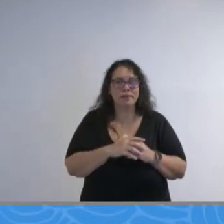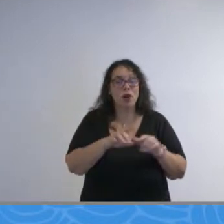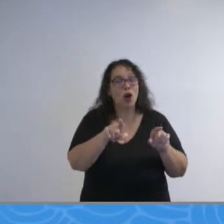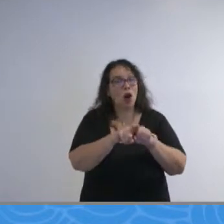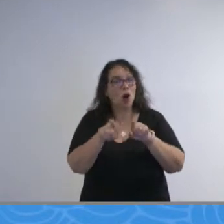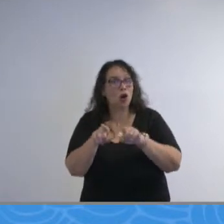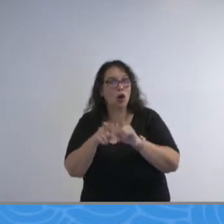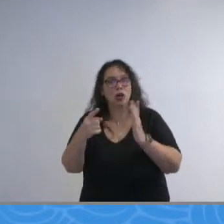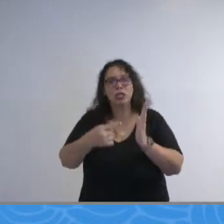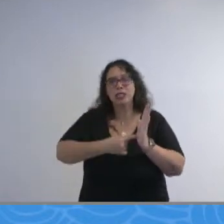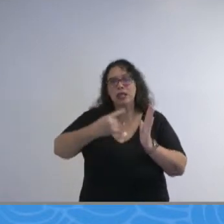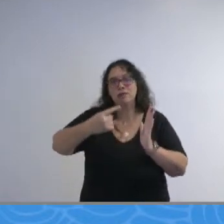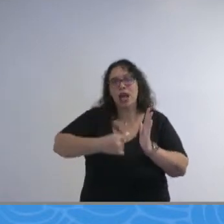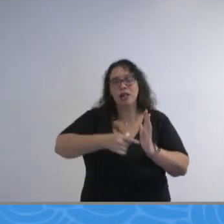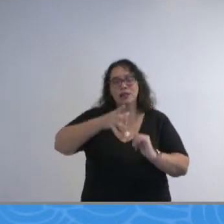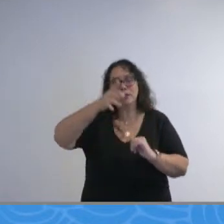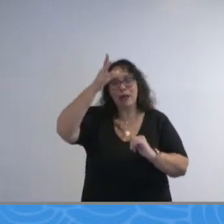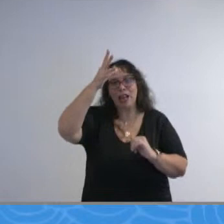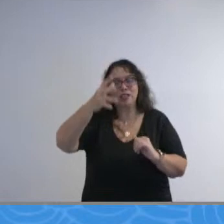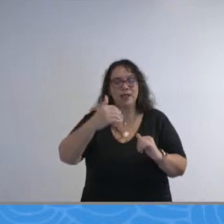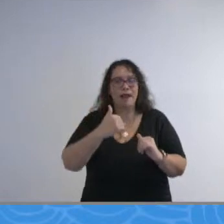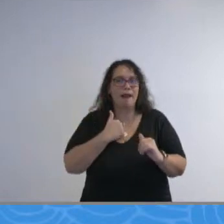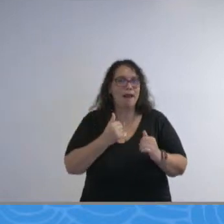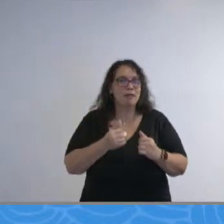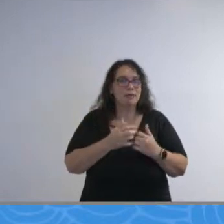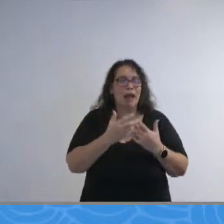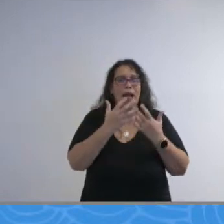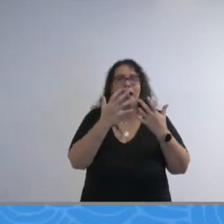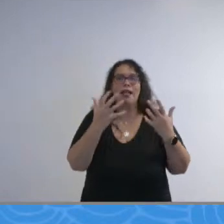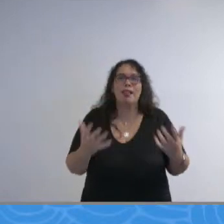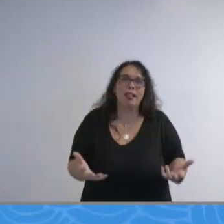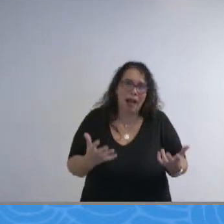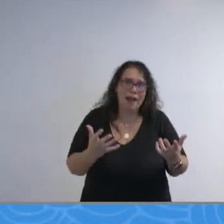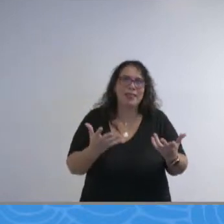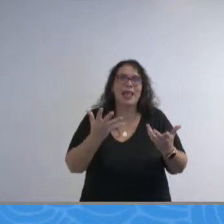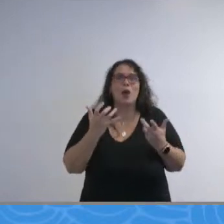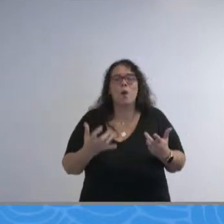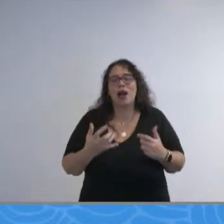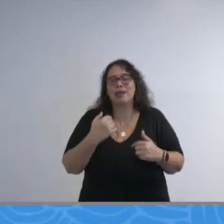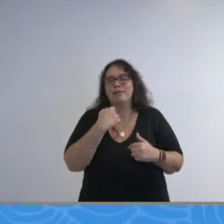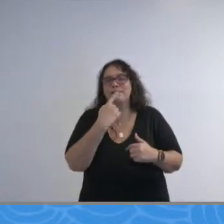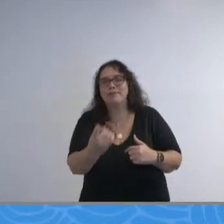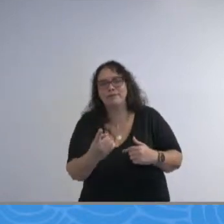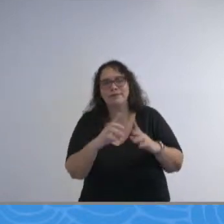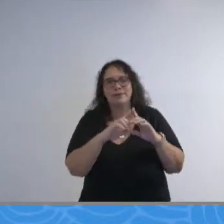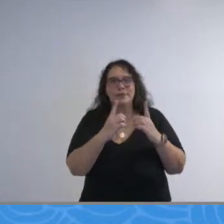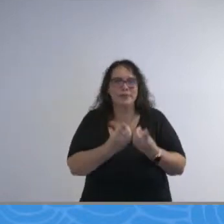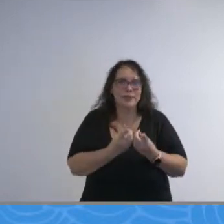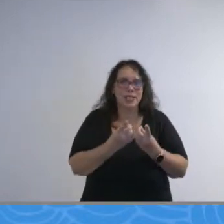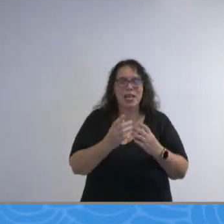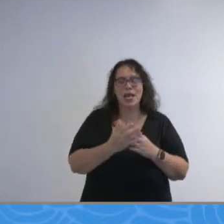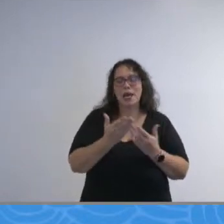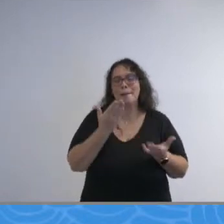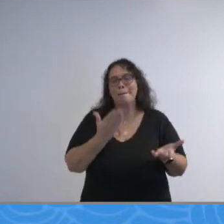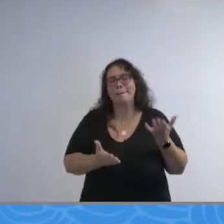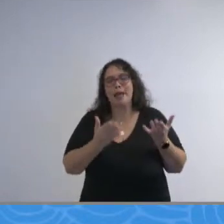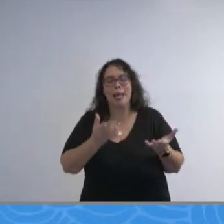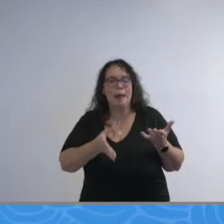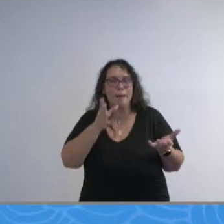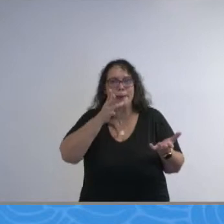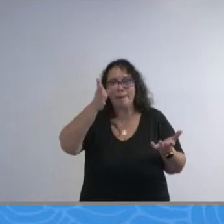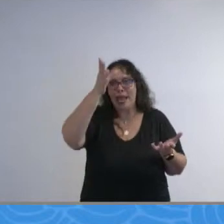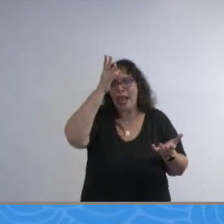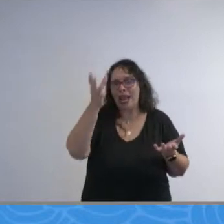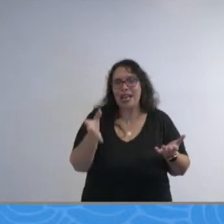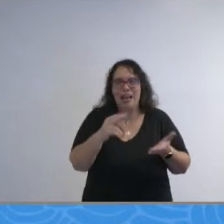Additionally, sometimes parents have lots of stuff that they want to say to the district. Maybe the parent